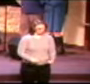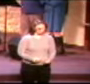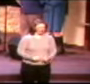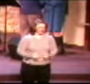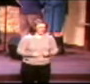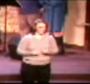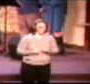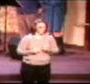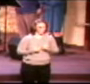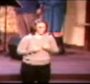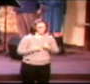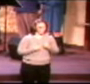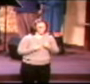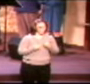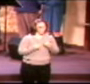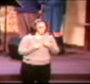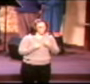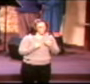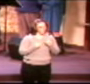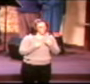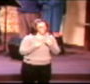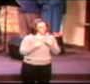may have